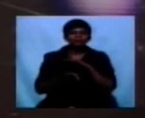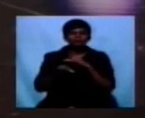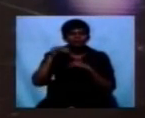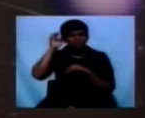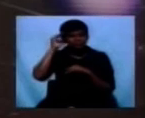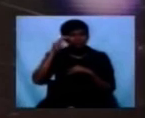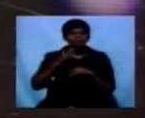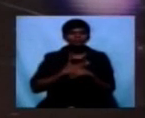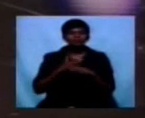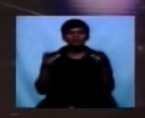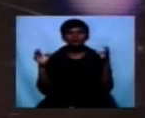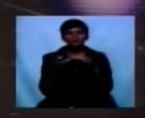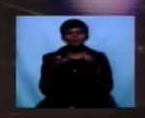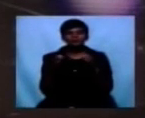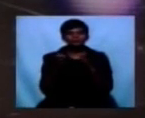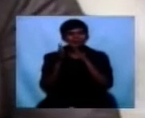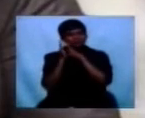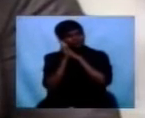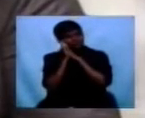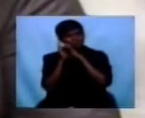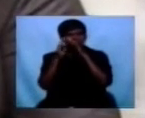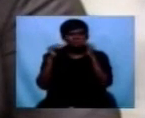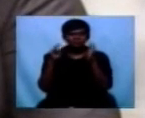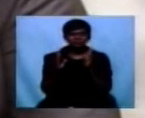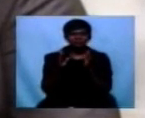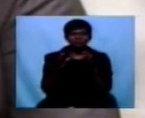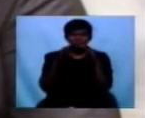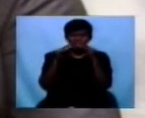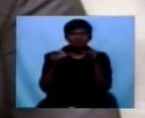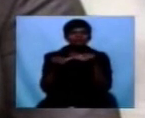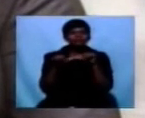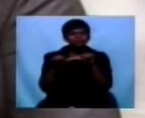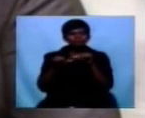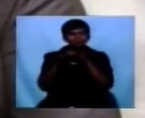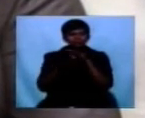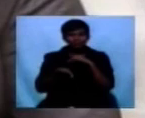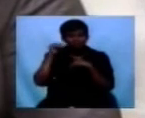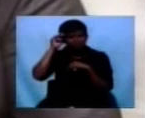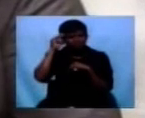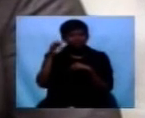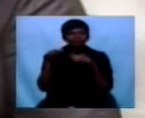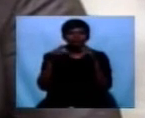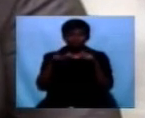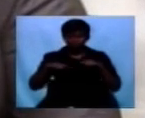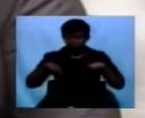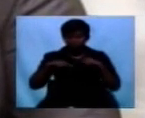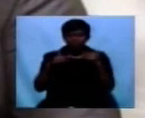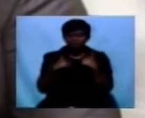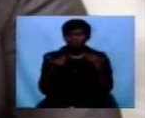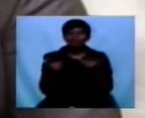is to do with council rest houses, houses that are still under the Ministry of Law Government. They have moved to the new